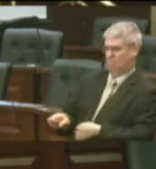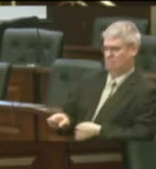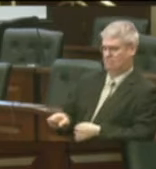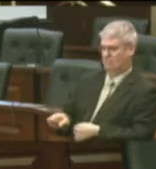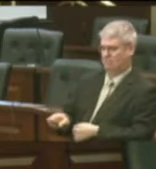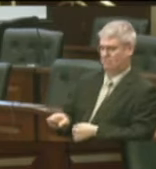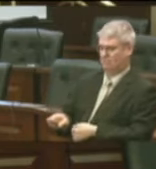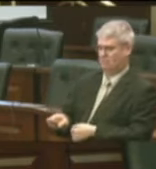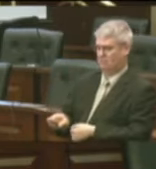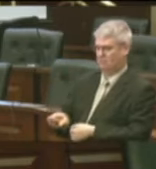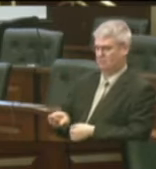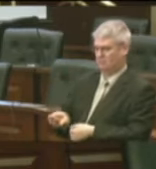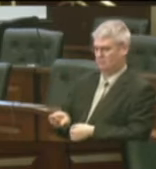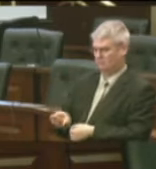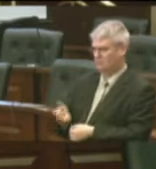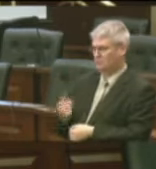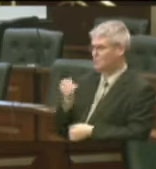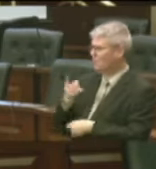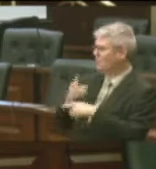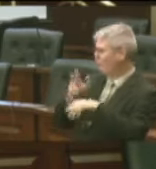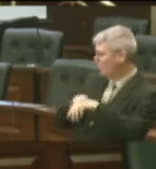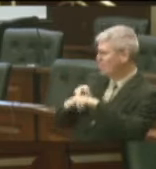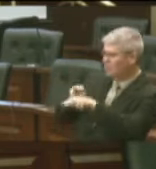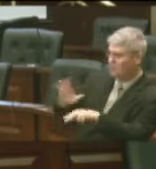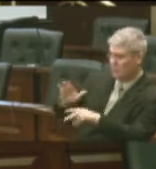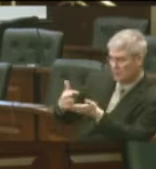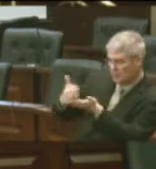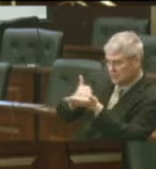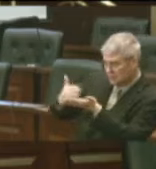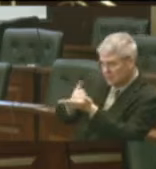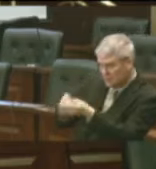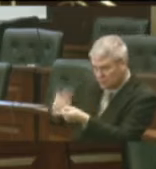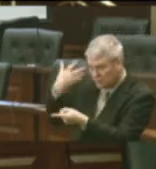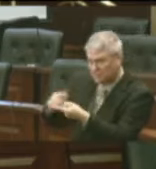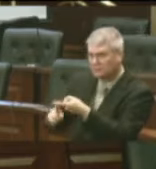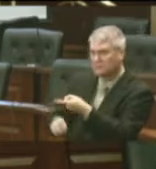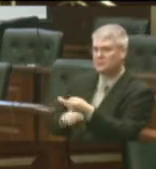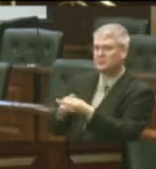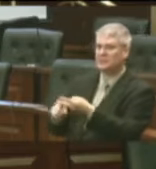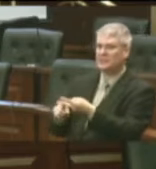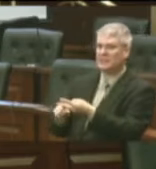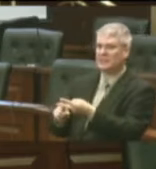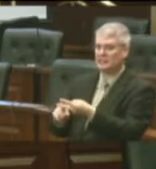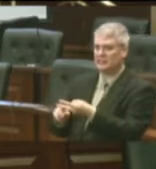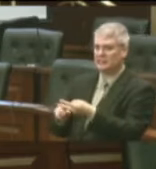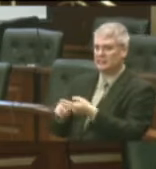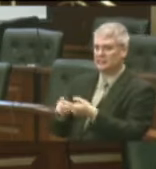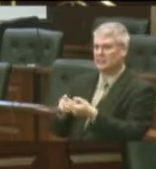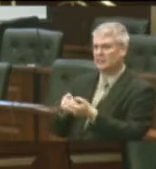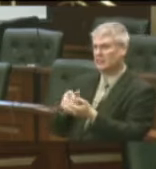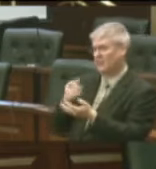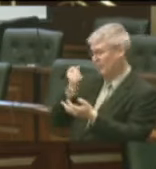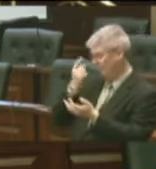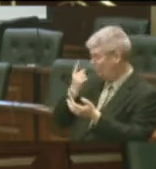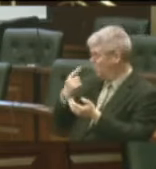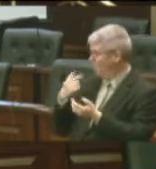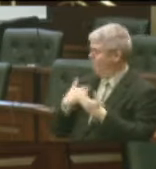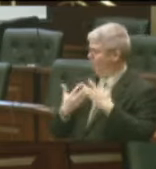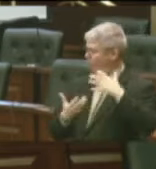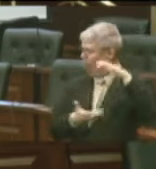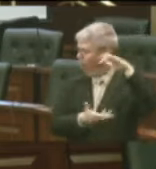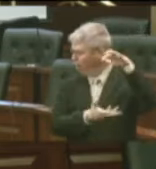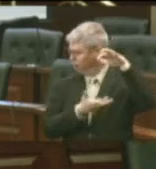so we'll see how far the money goes. We wish that there were more, but we believe that this is a really substantial start into helping some of